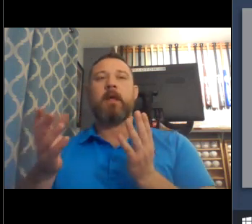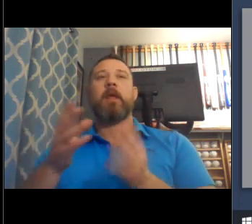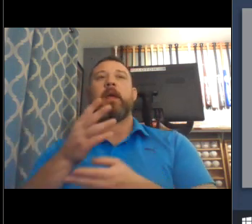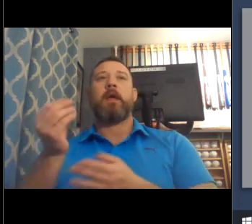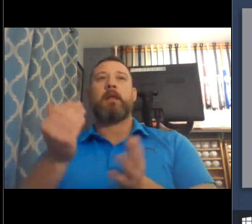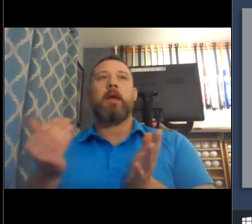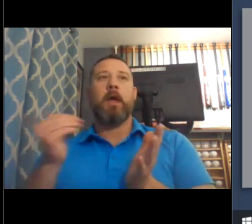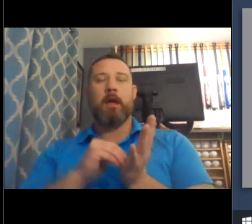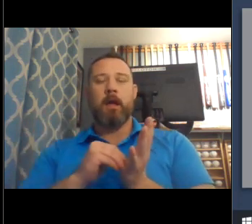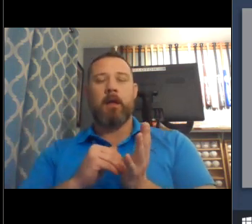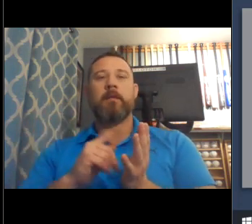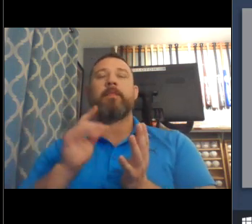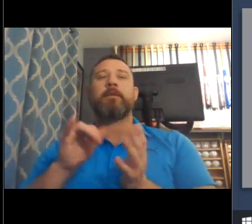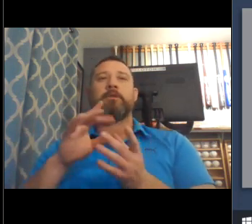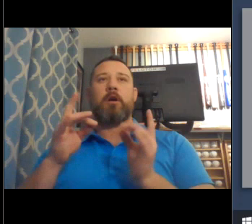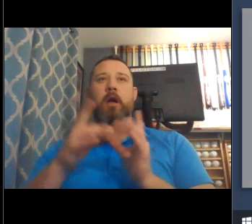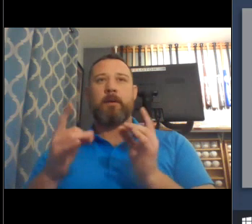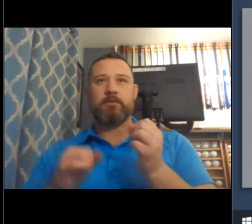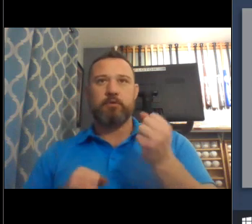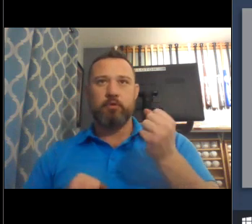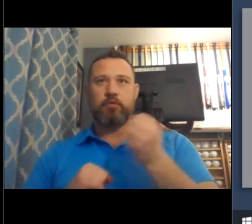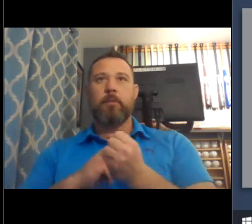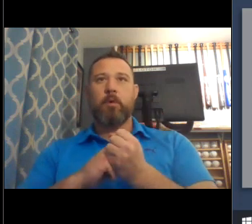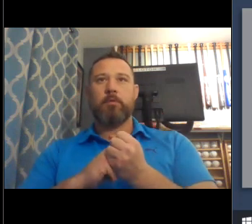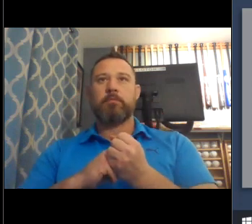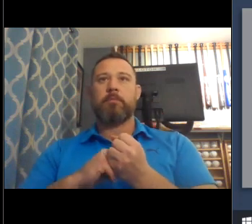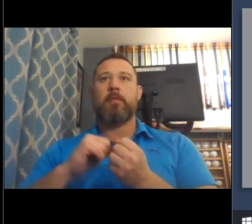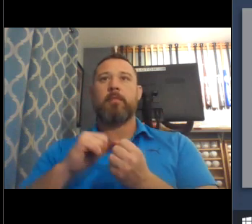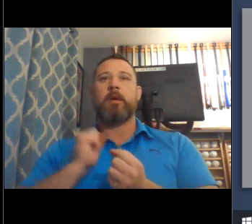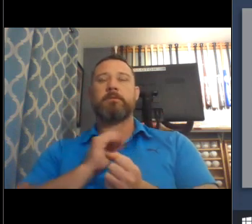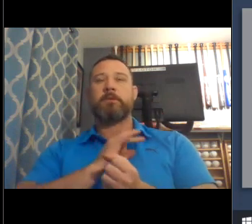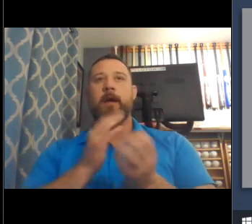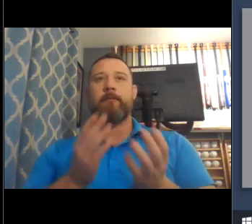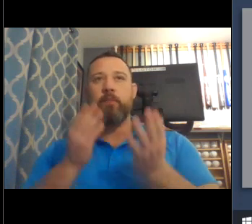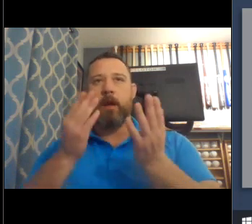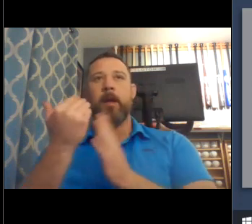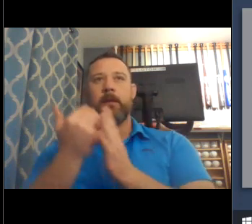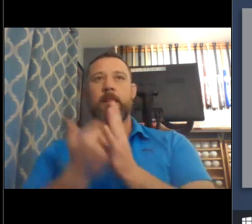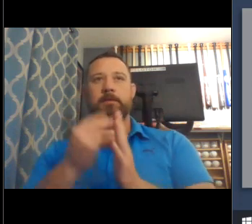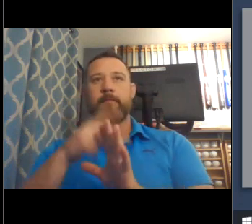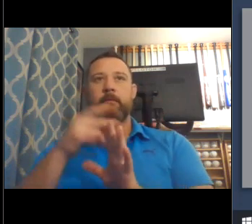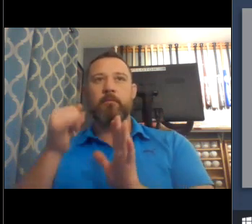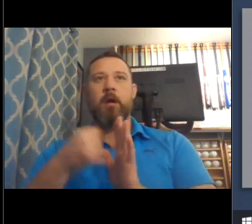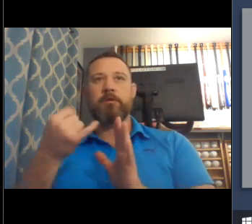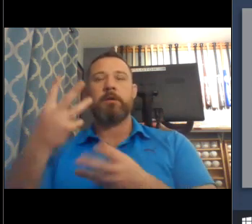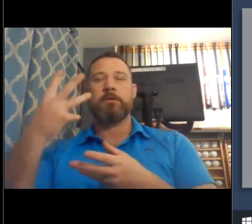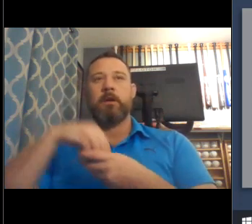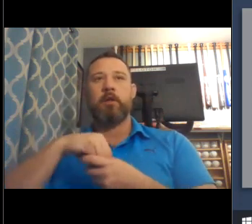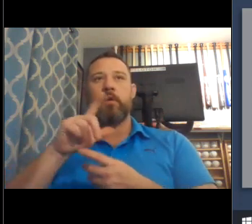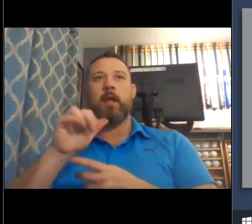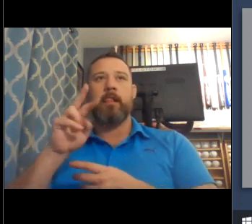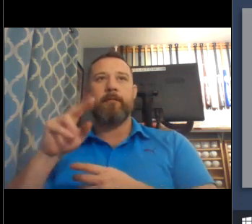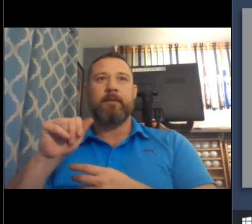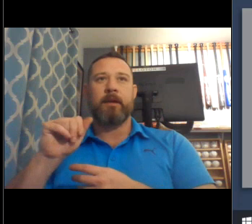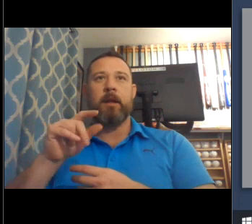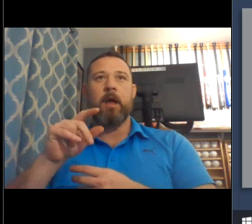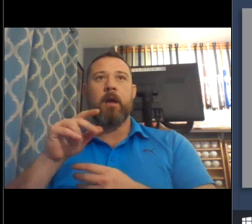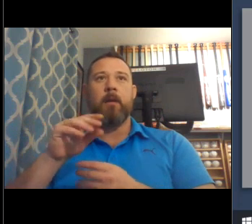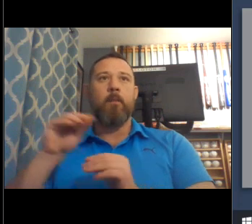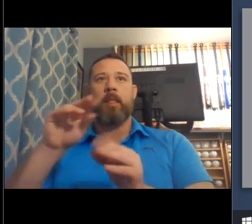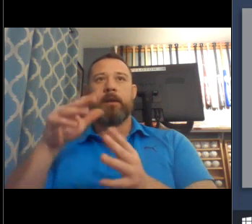again, these are comments to support the staff recommended list of projects, including the La Vina mobility